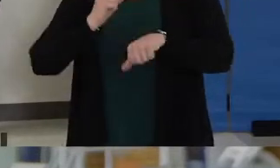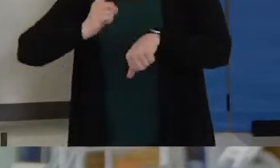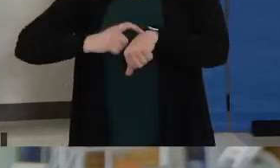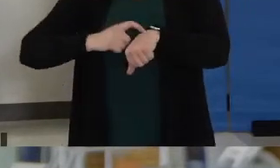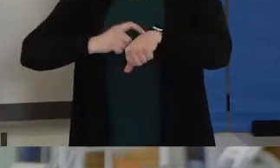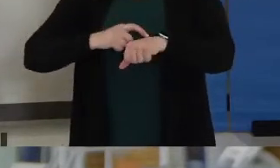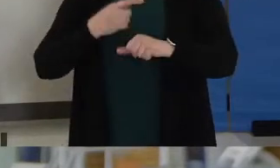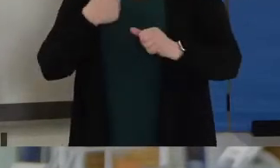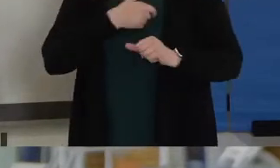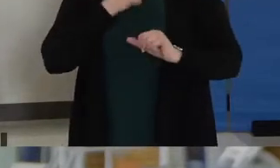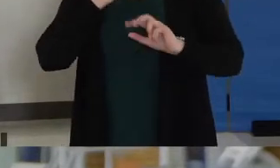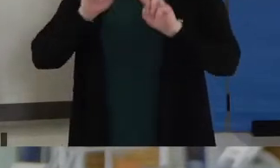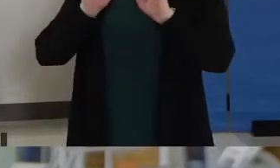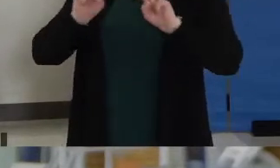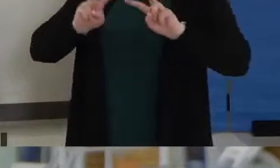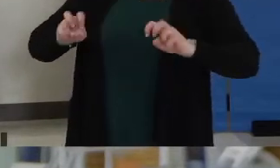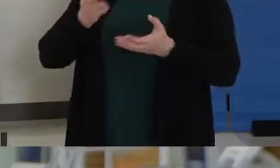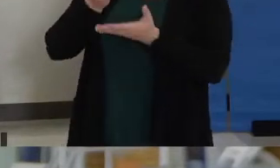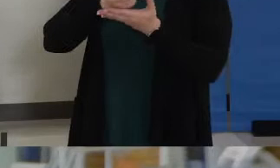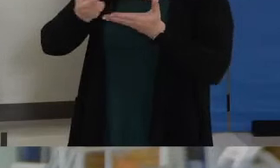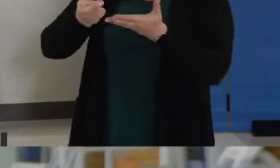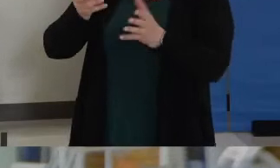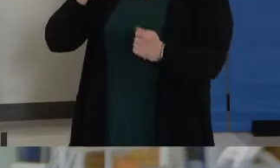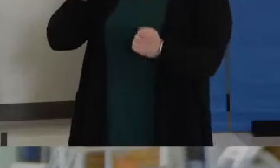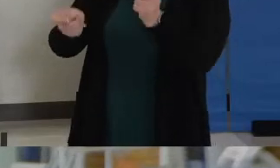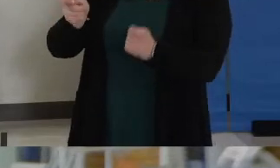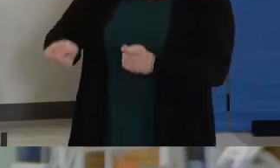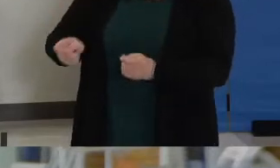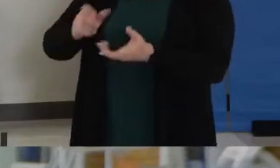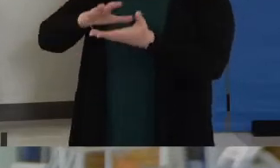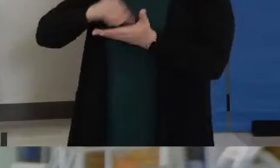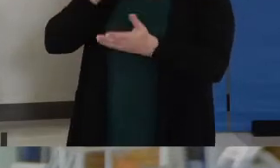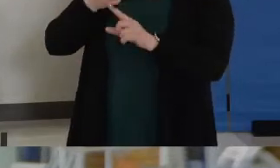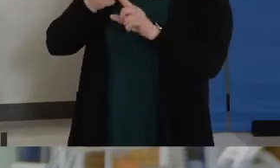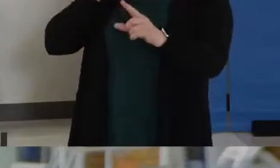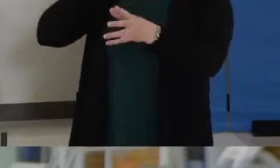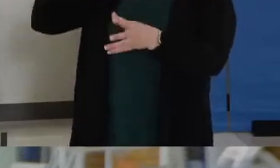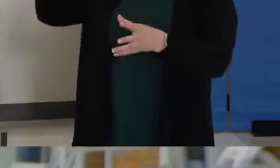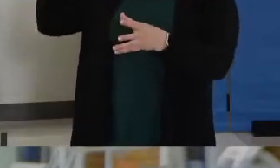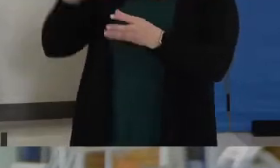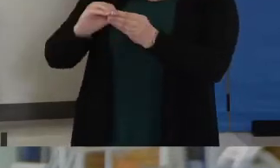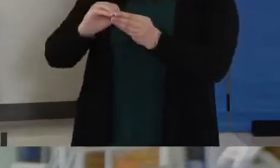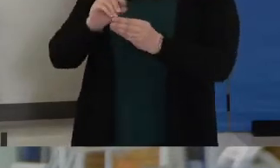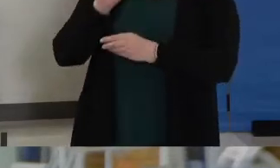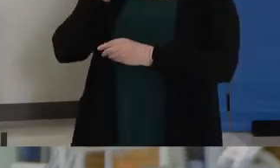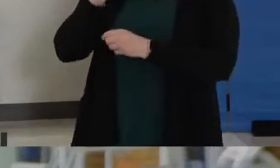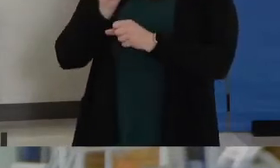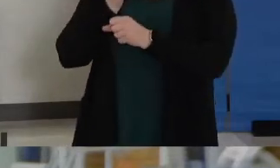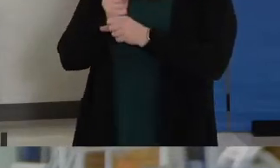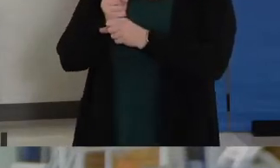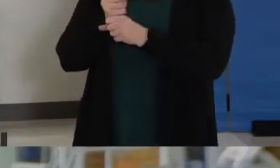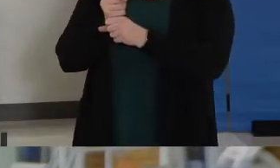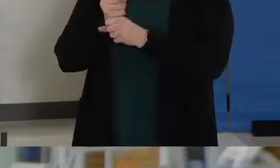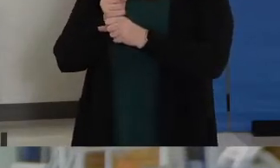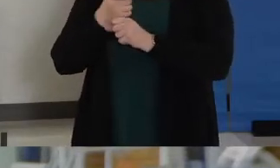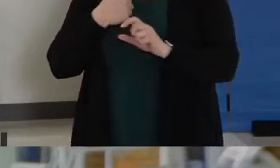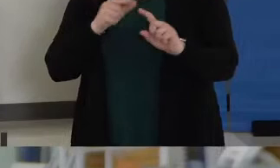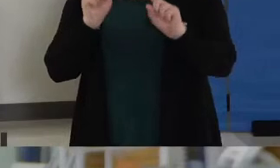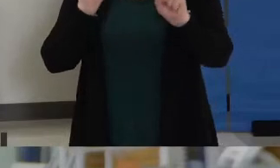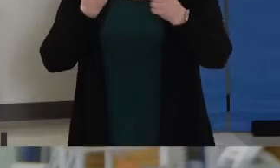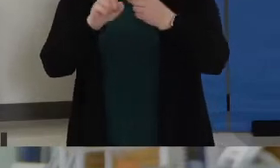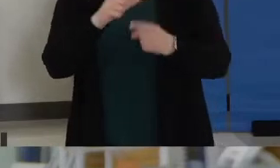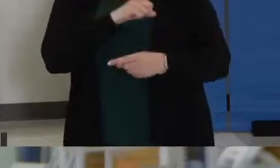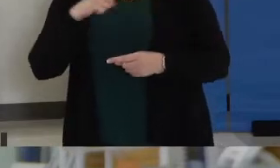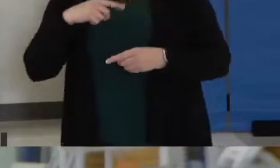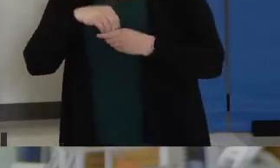reassess how to use those resources and learn from what we have witnessed over the last 20 years. I went to the legislature